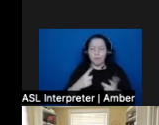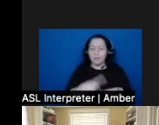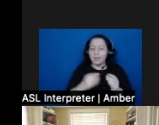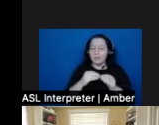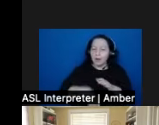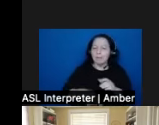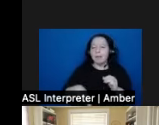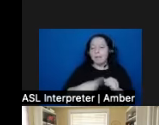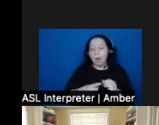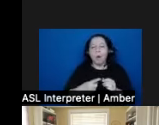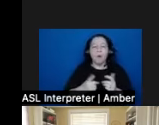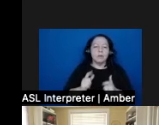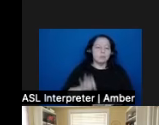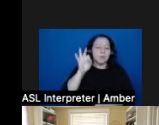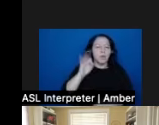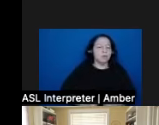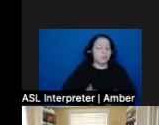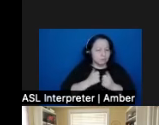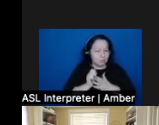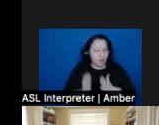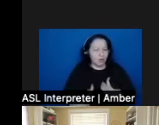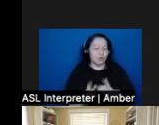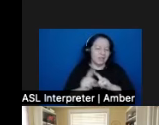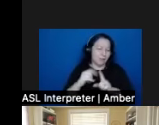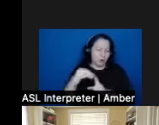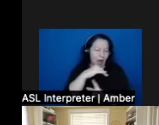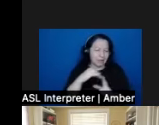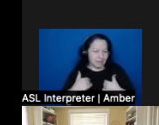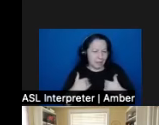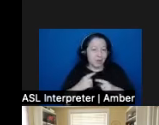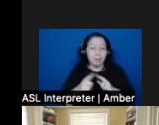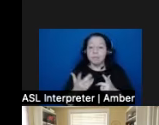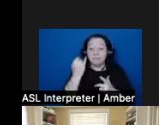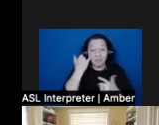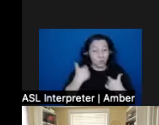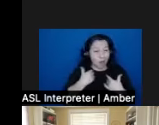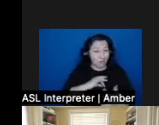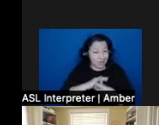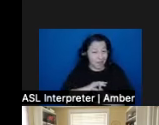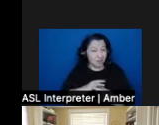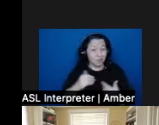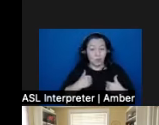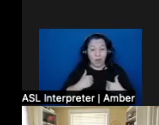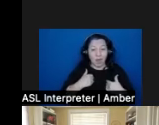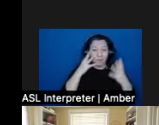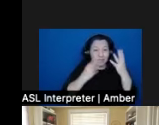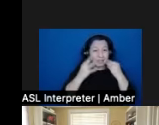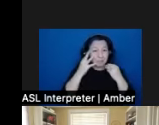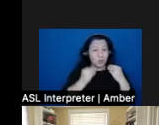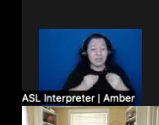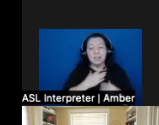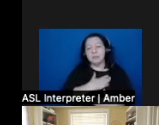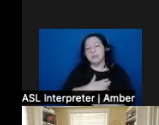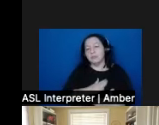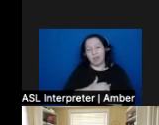spiritual leaders, of course, in different contexts. But, just again, like if you have connections and you have experiences, share those